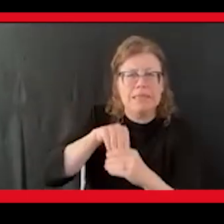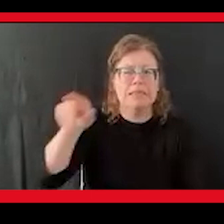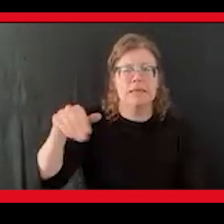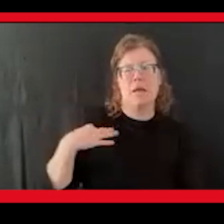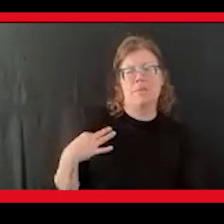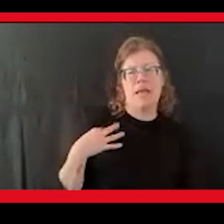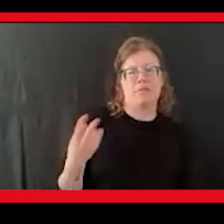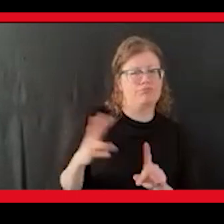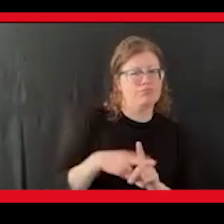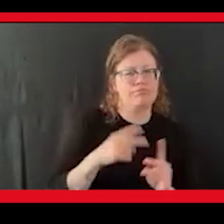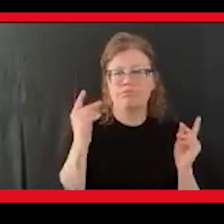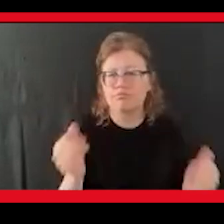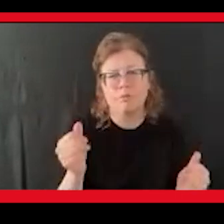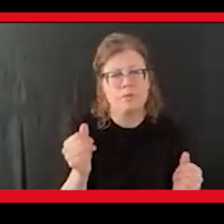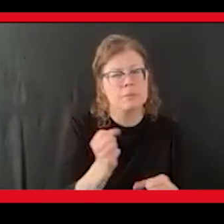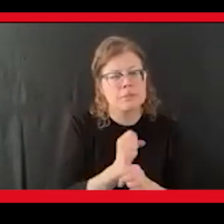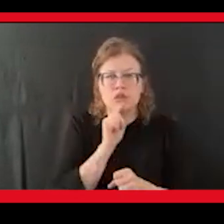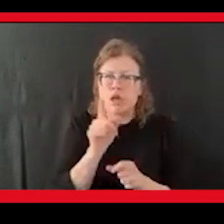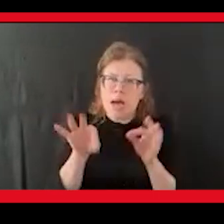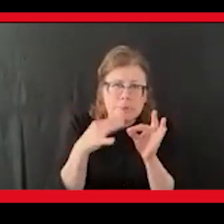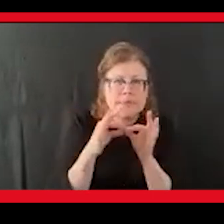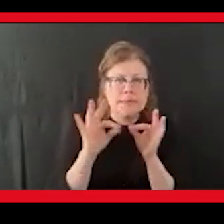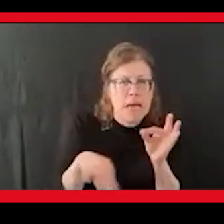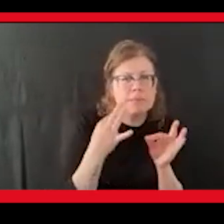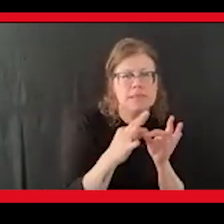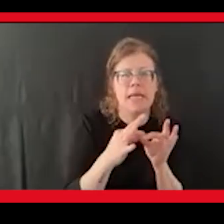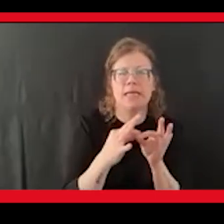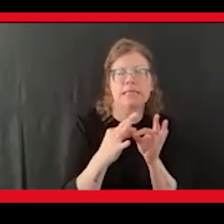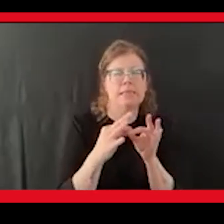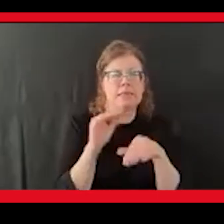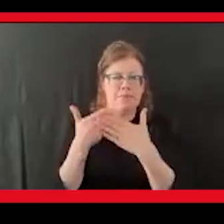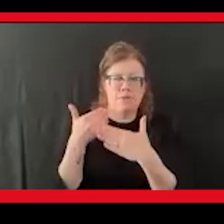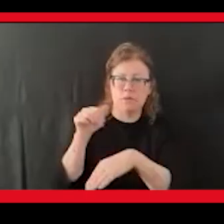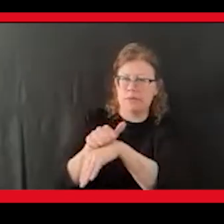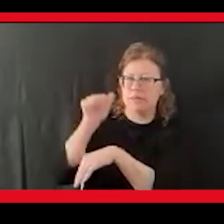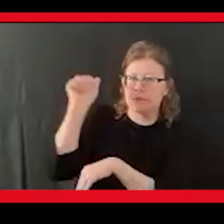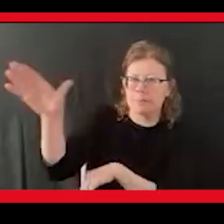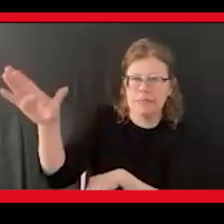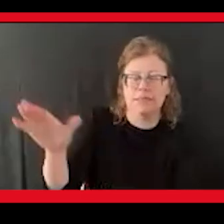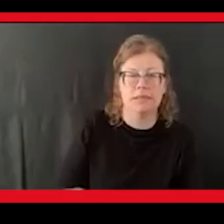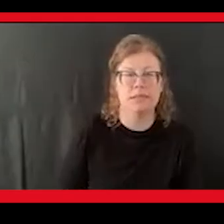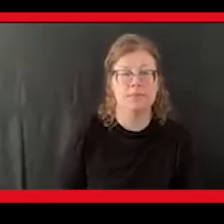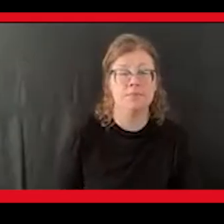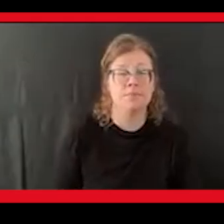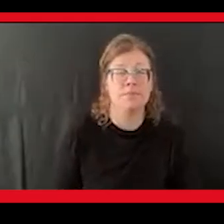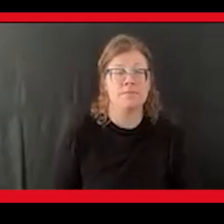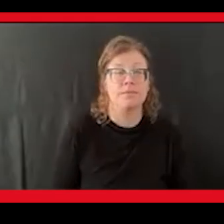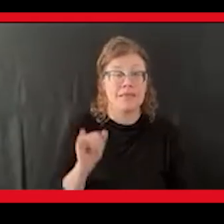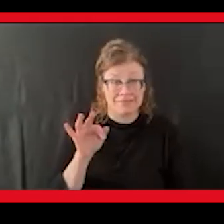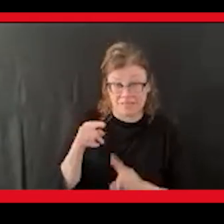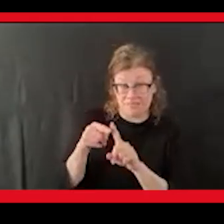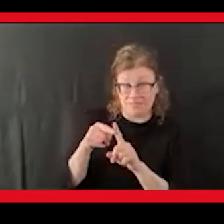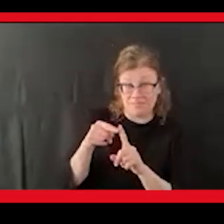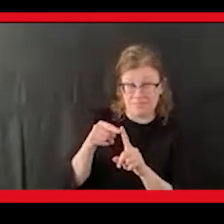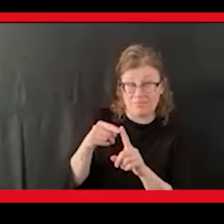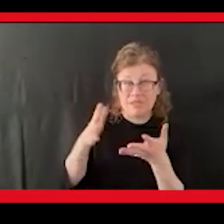before submitting your application. If you make changes to your profile after submitting, those changes will not be